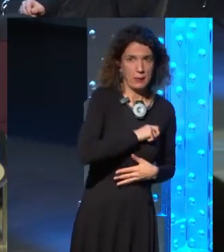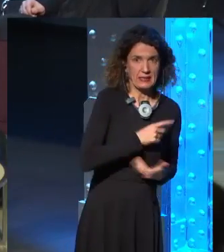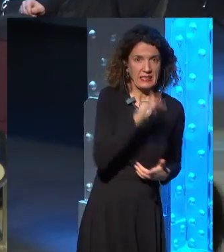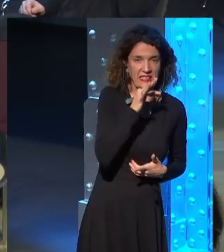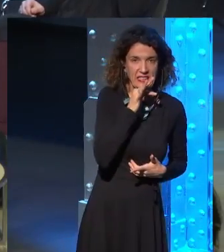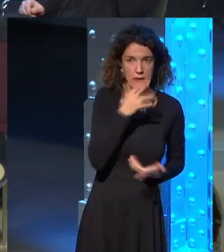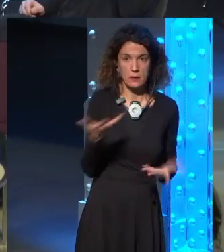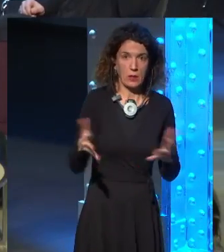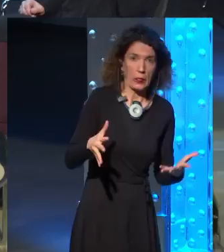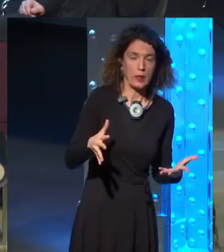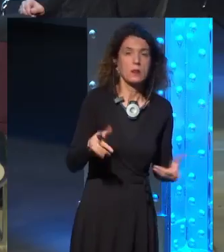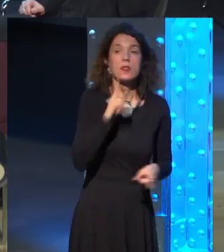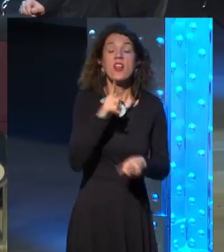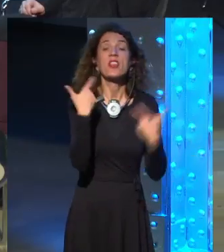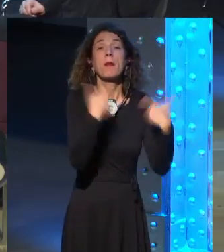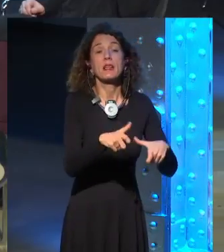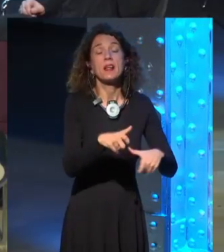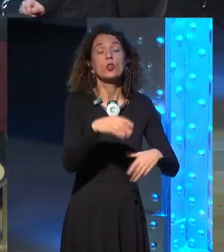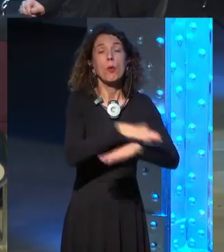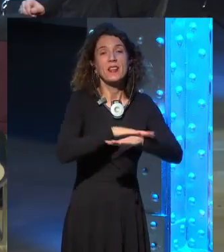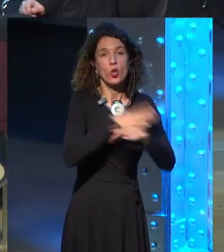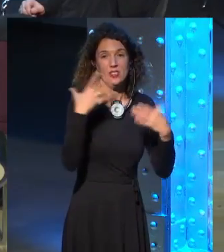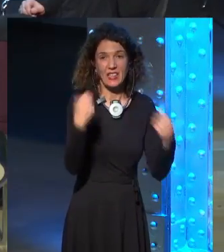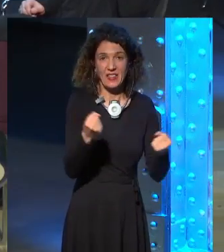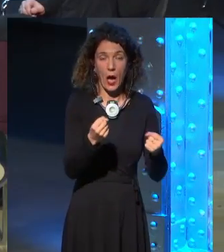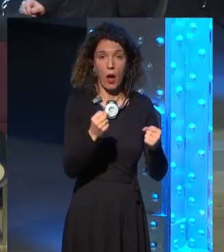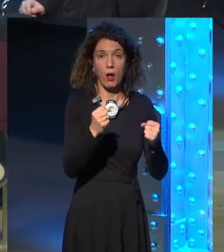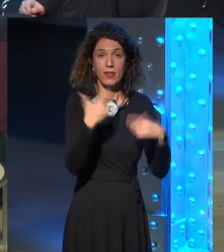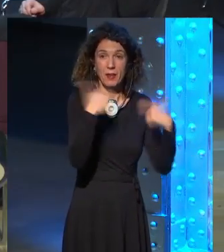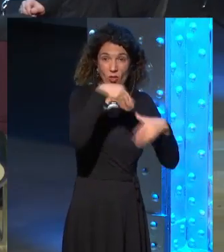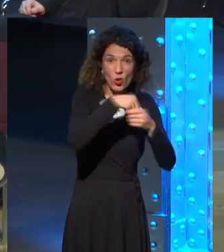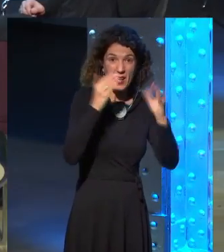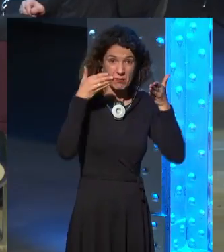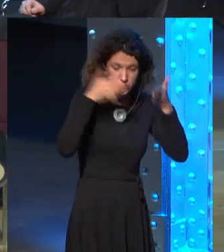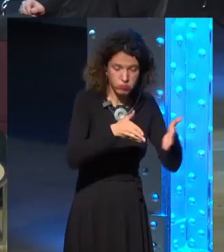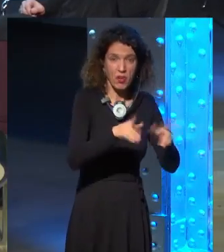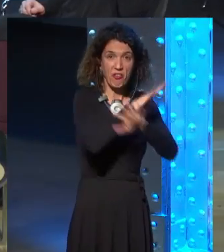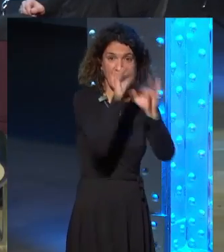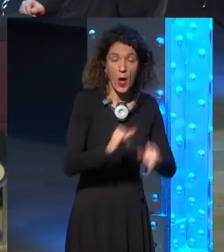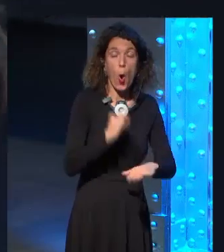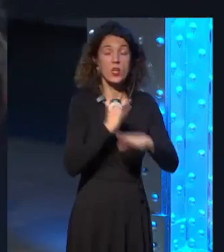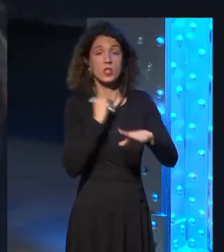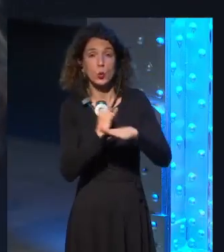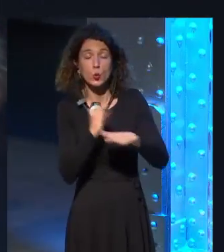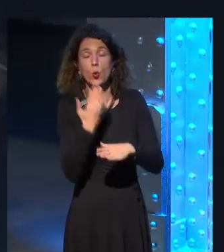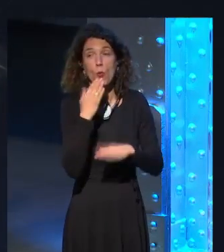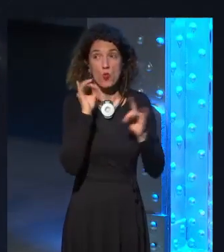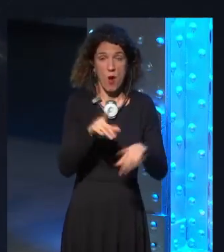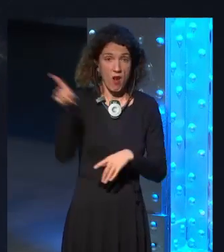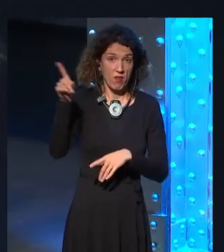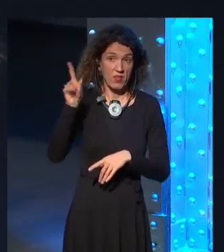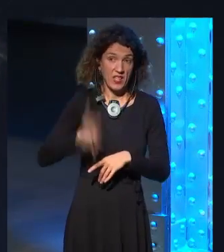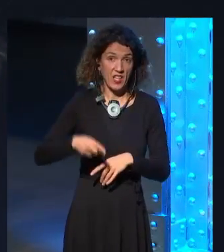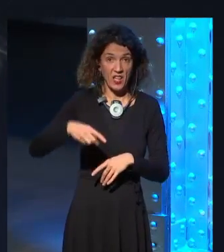standards or the quality of life? Because I cannot imagine a public health ministry department that focuses